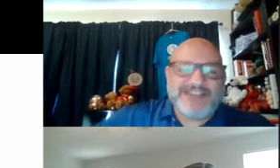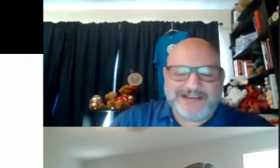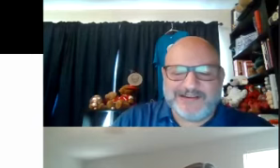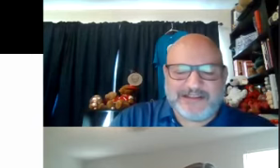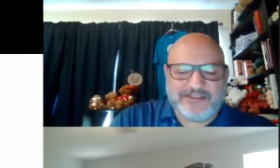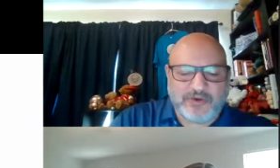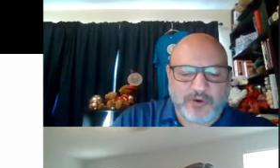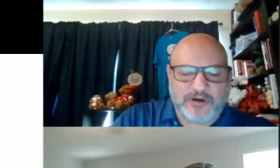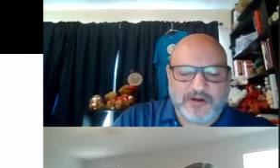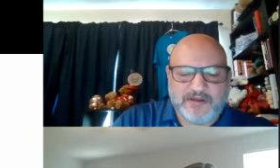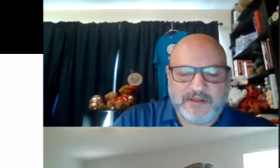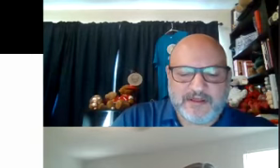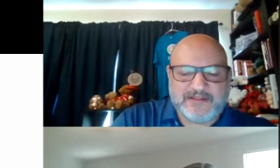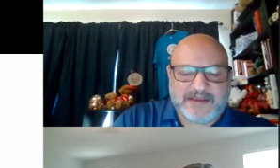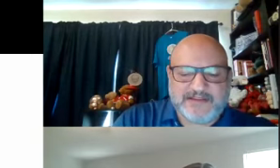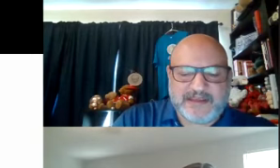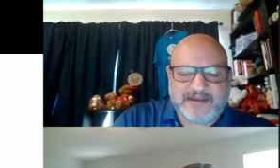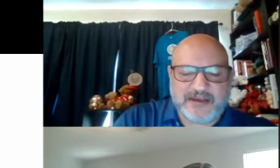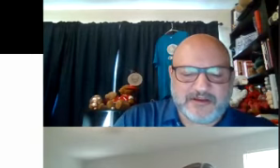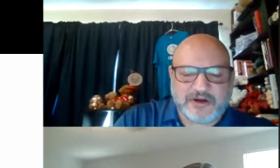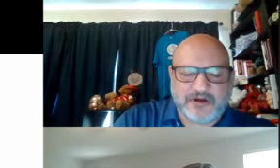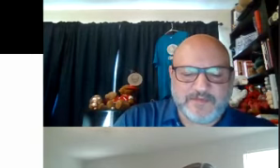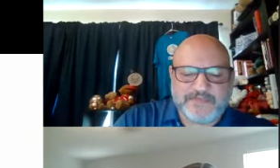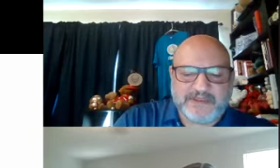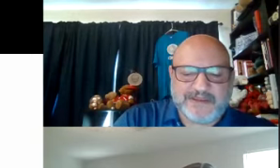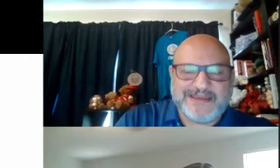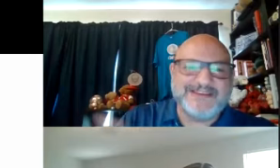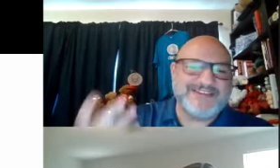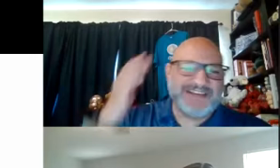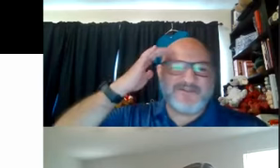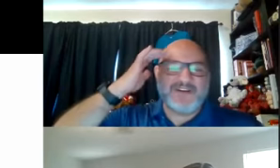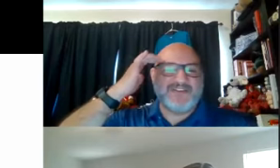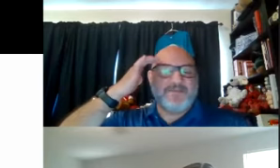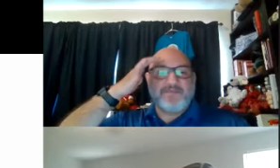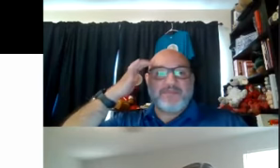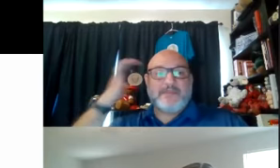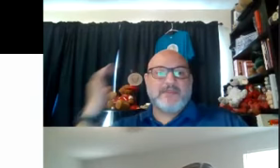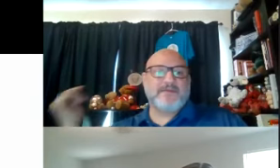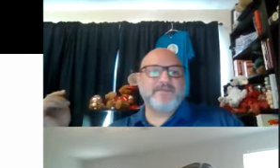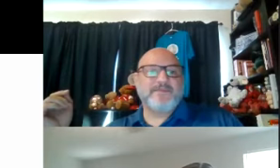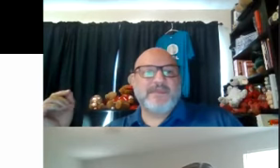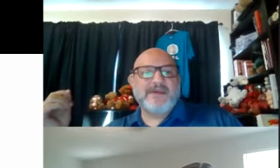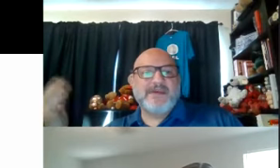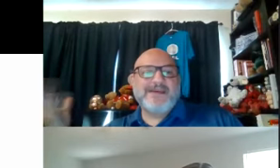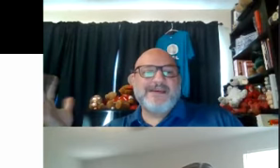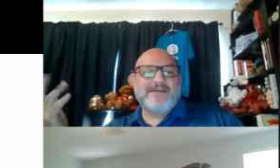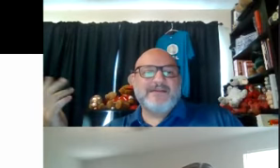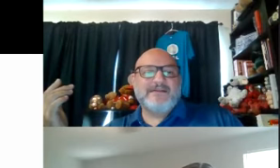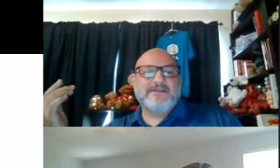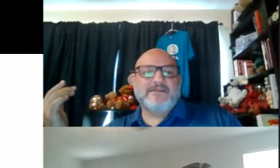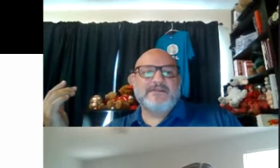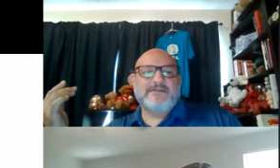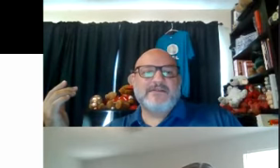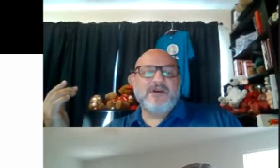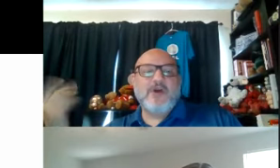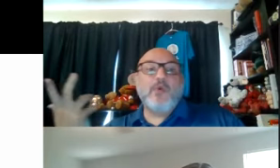guess technically the order Because that they occur is a different initiation and stuff, so that couldn't be a